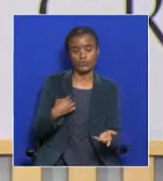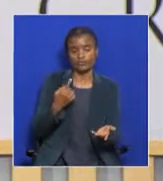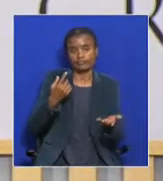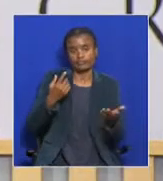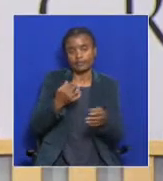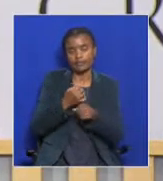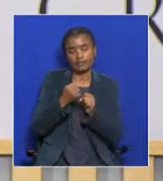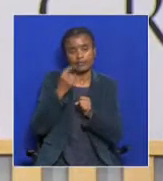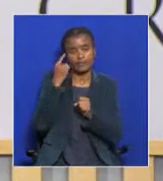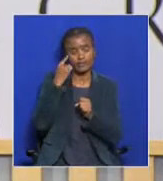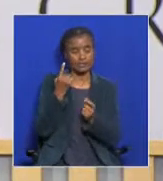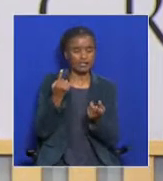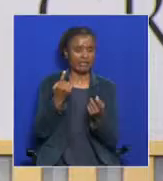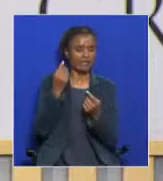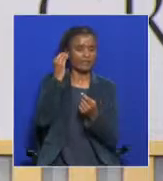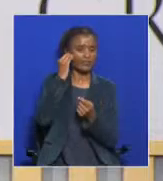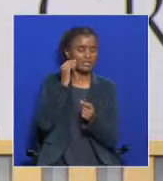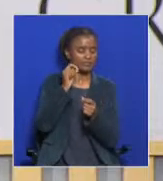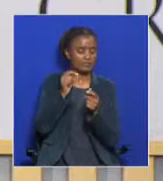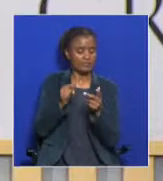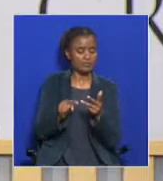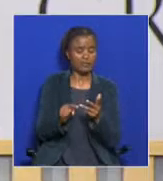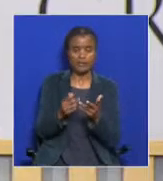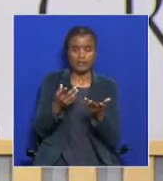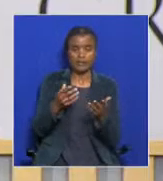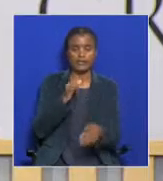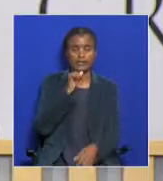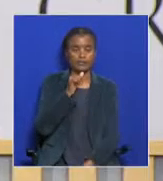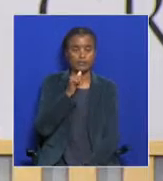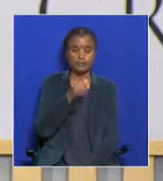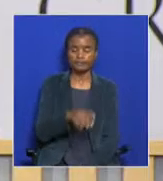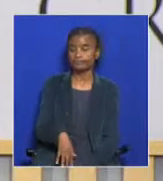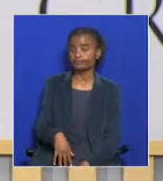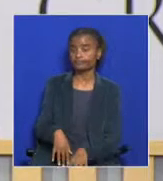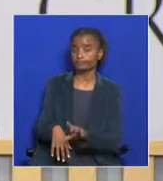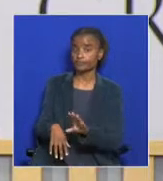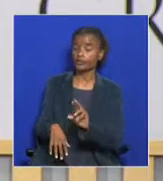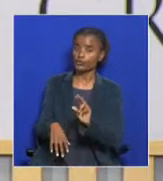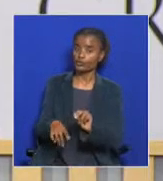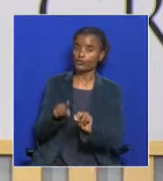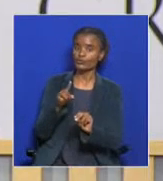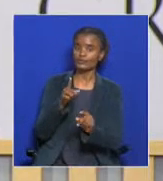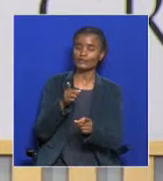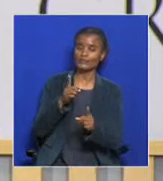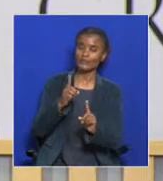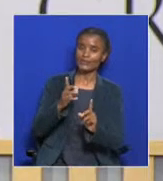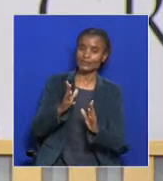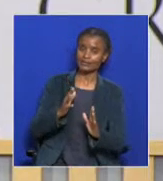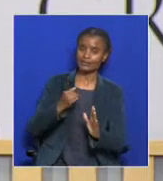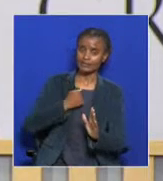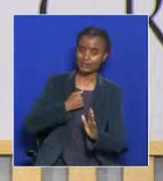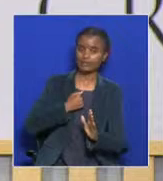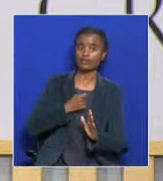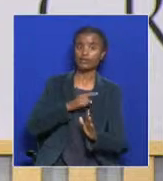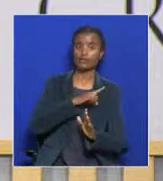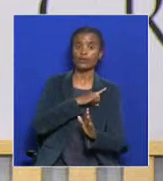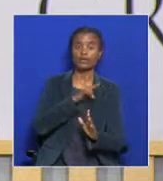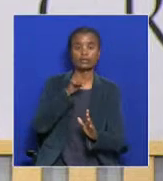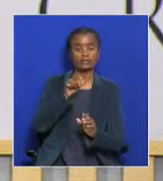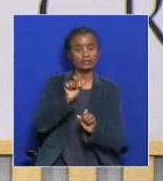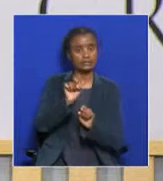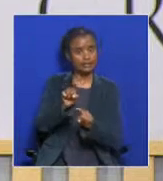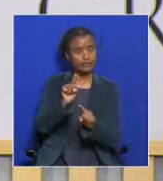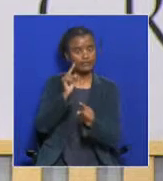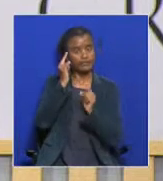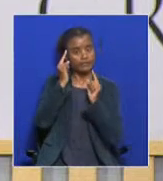my immediate commander, Commissioner. One would expect him to have those considerations also in mind. So I need